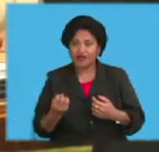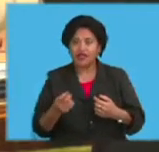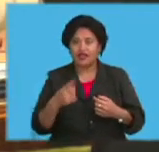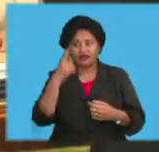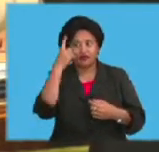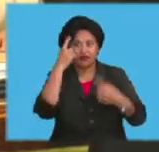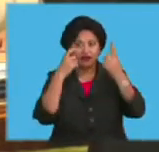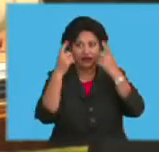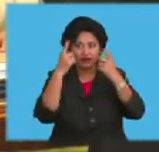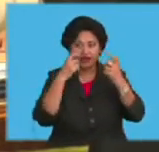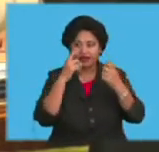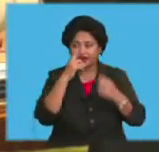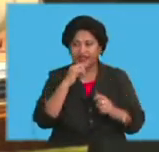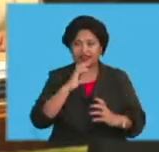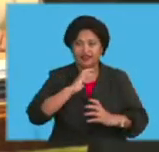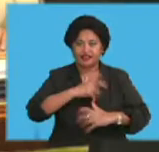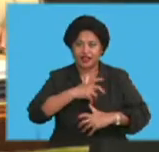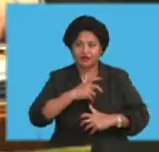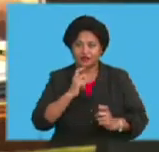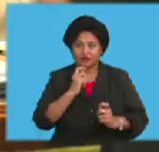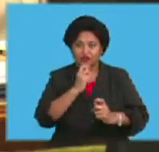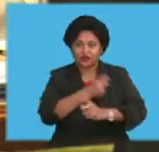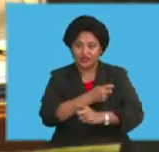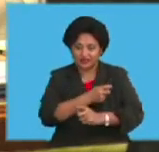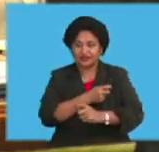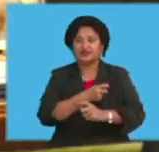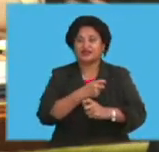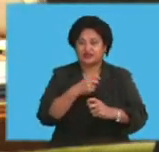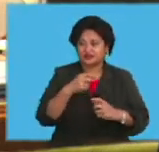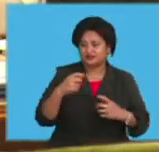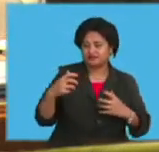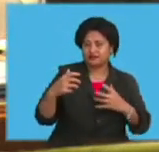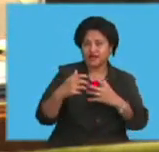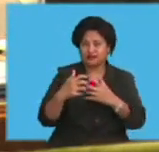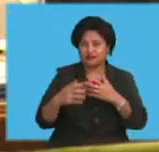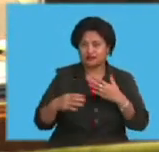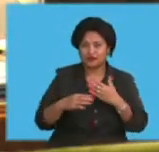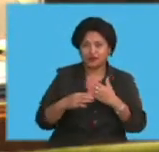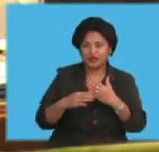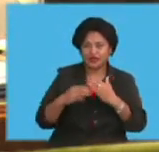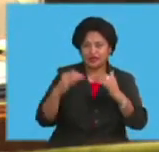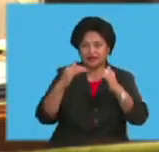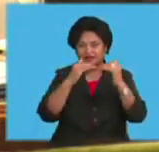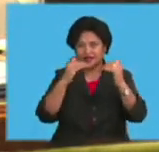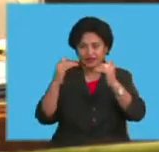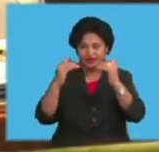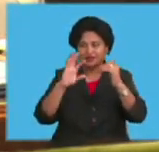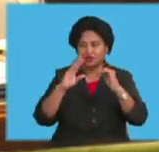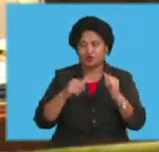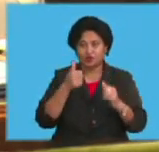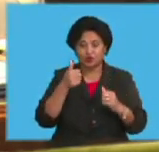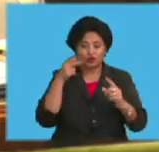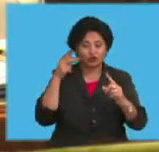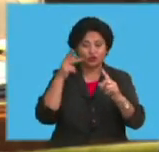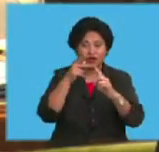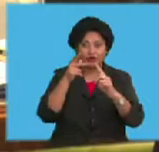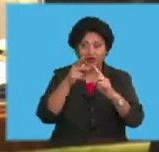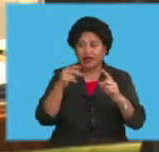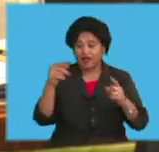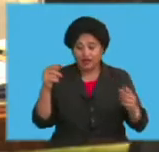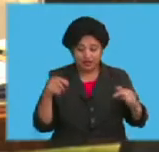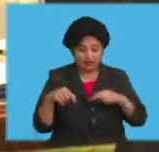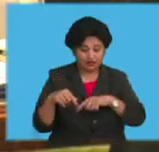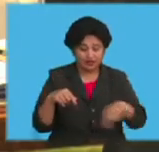and their adaptability, and government will continue to ensure that all concerted efforts are taken to prioritize and mainstream these